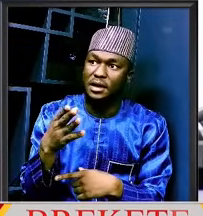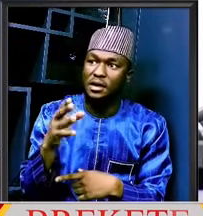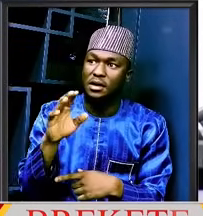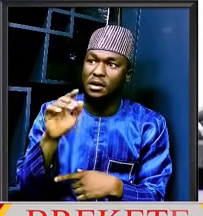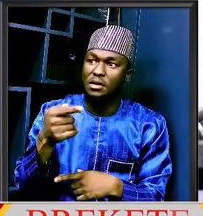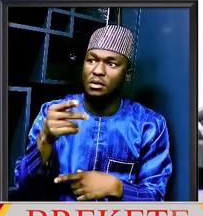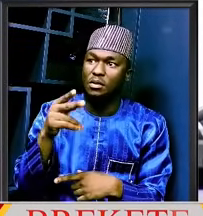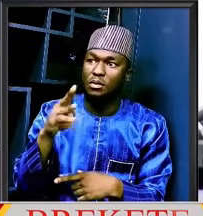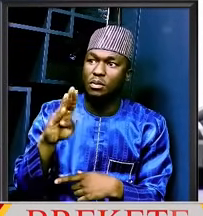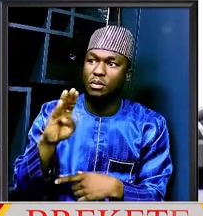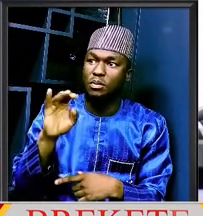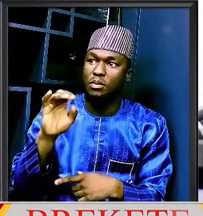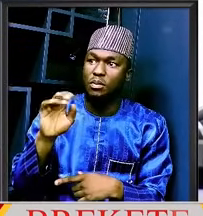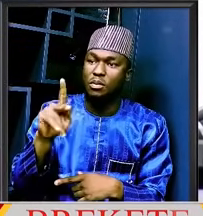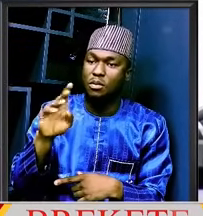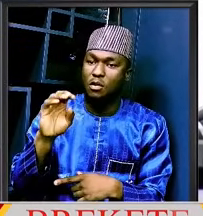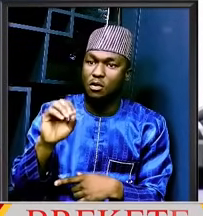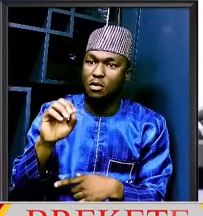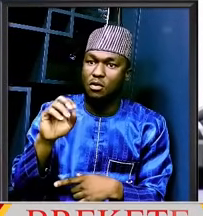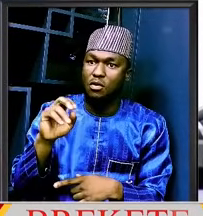North. Okay.